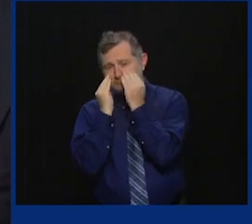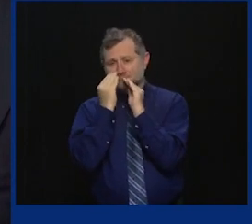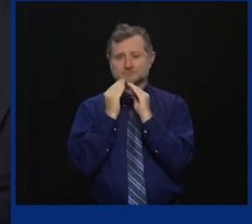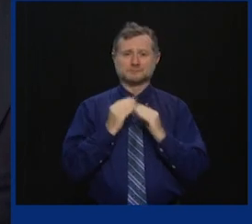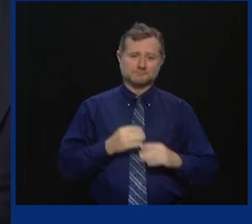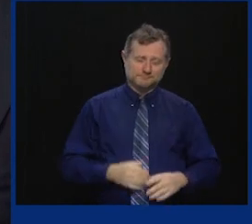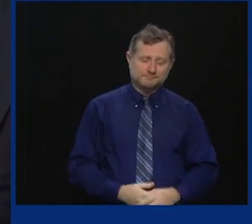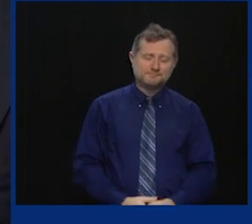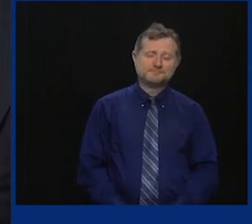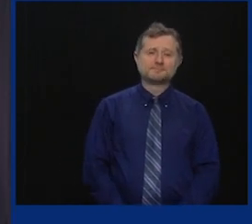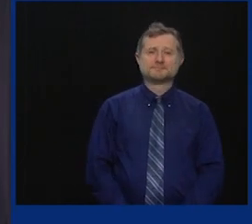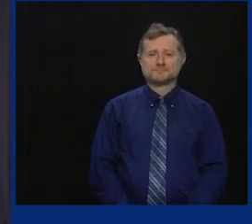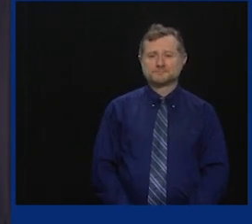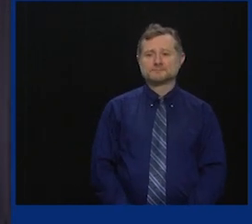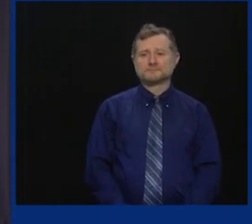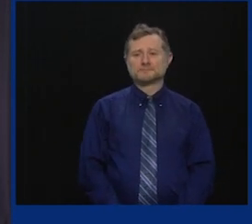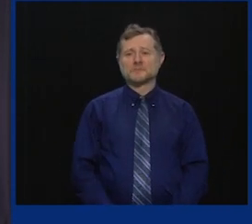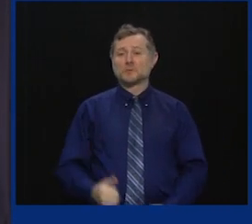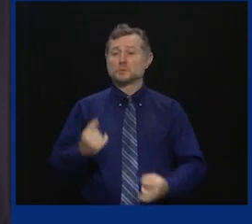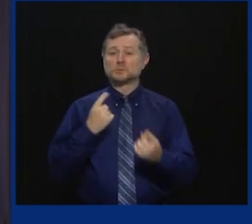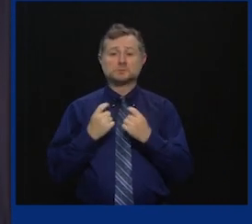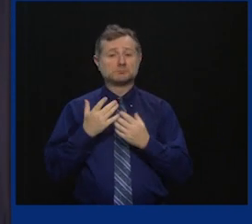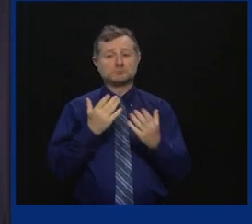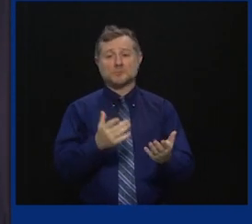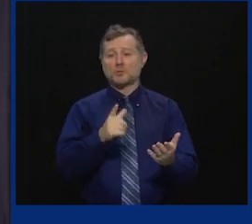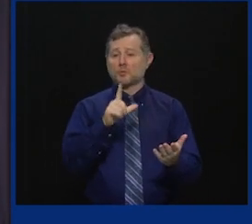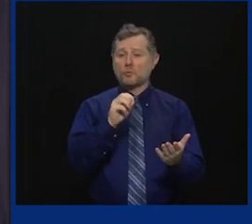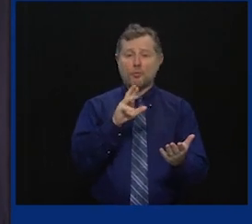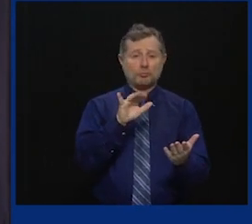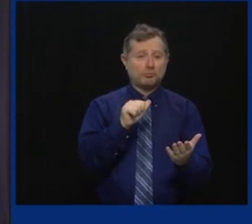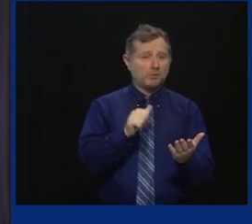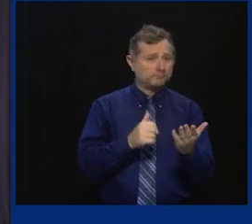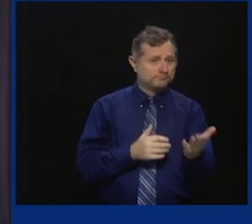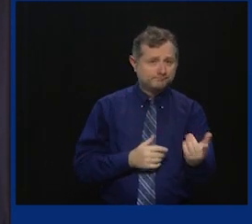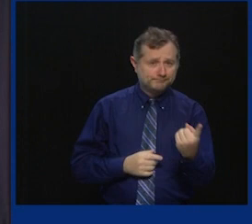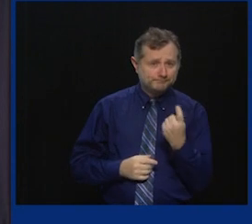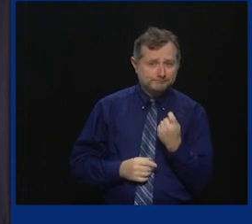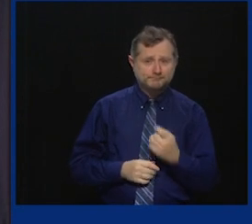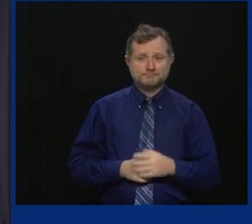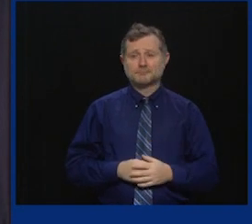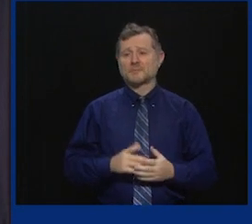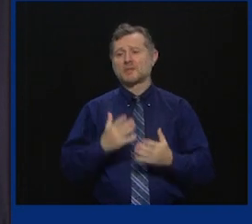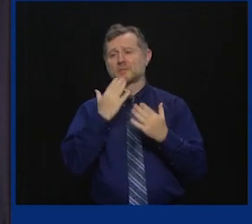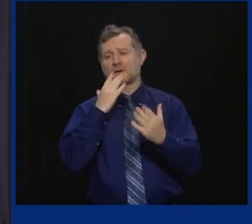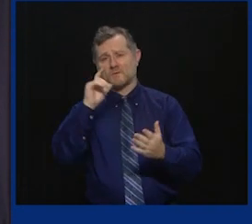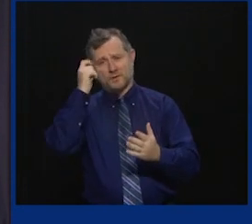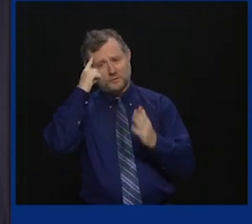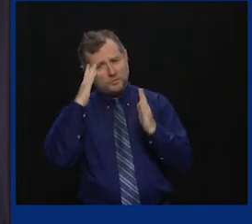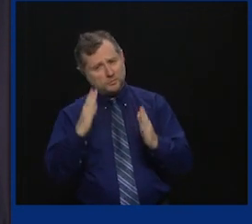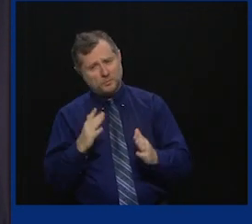you had a question? Yes, ma'am. Thank you, Governor. I want to first ask you a little bit of so